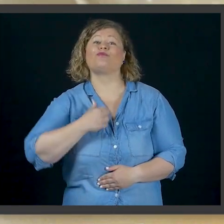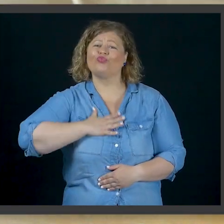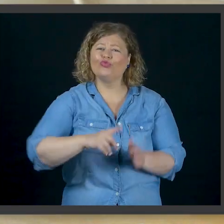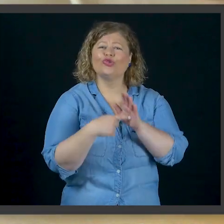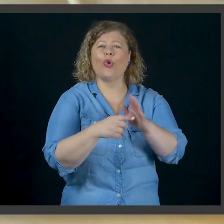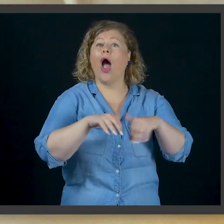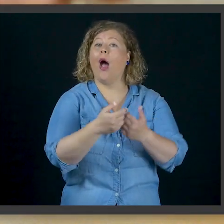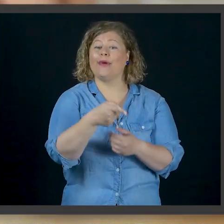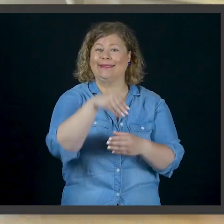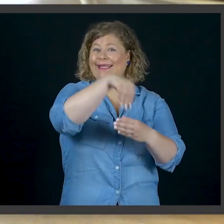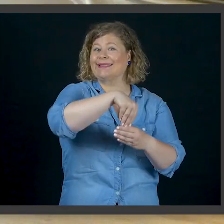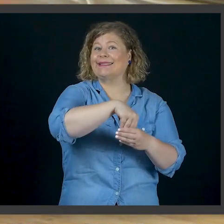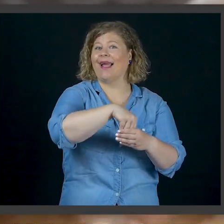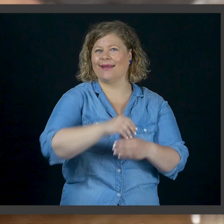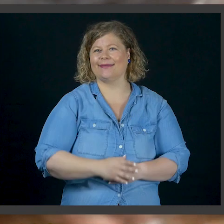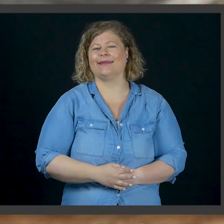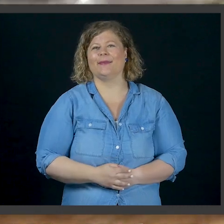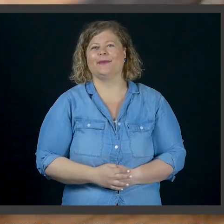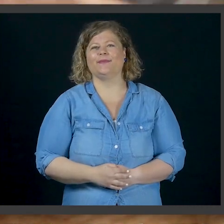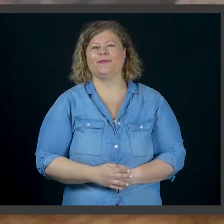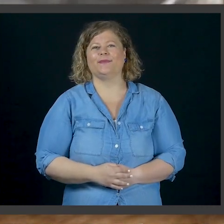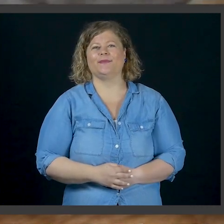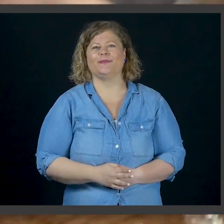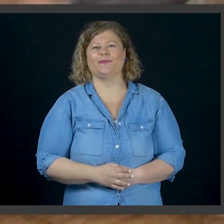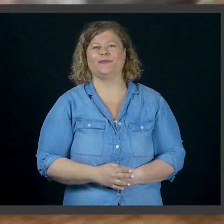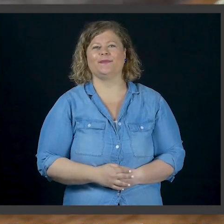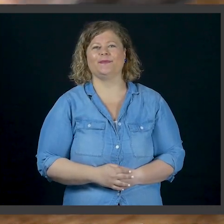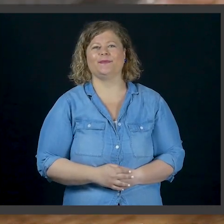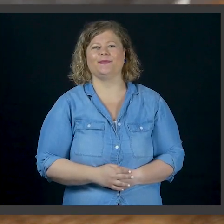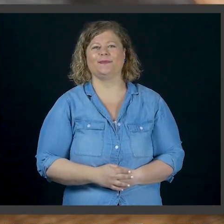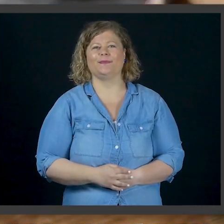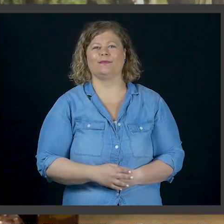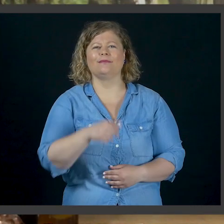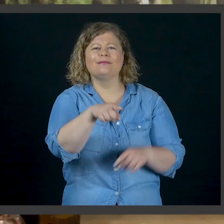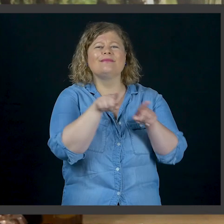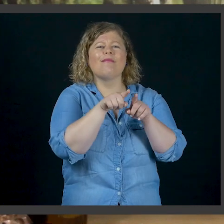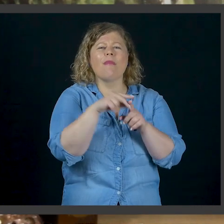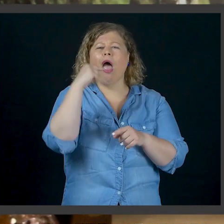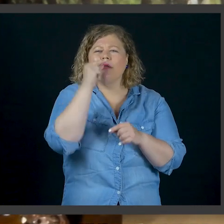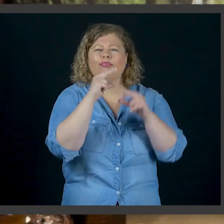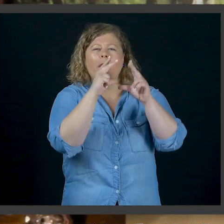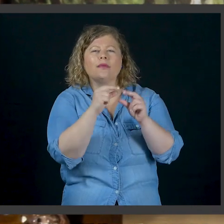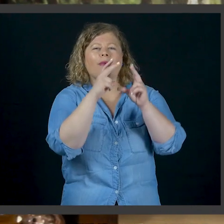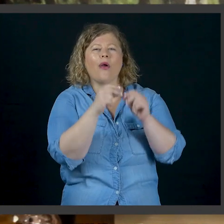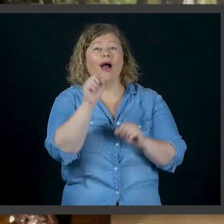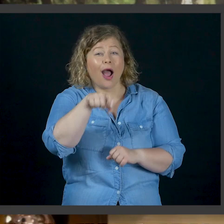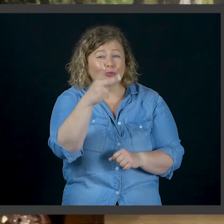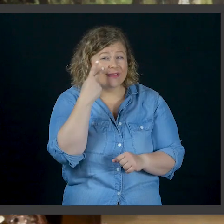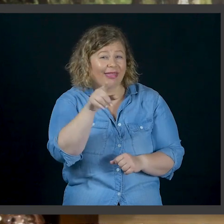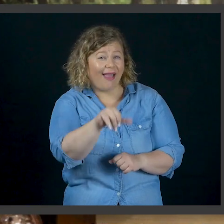to show you how it is from inside. It looks like marshmallow. Can you see